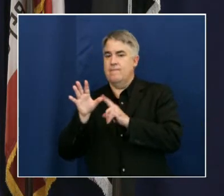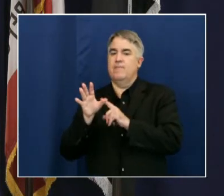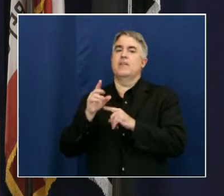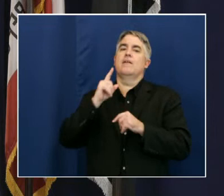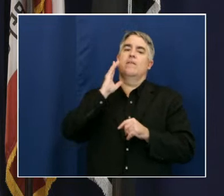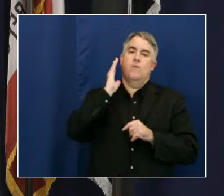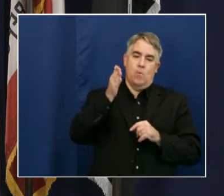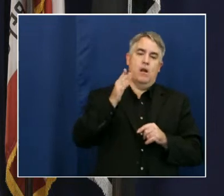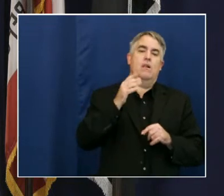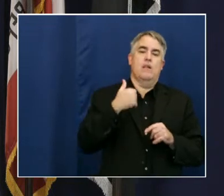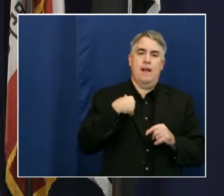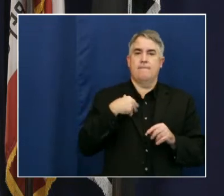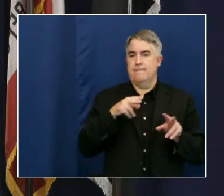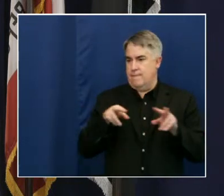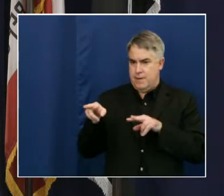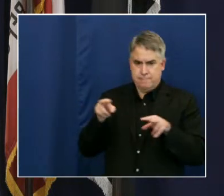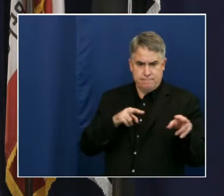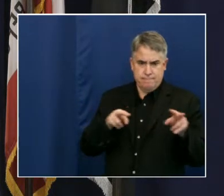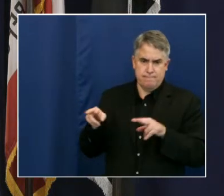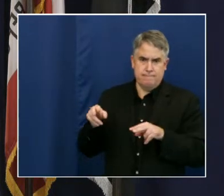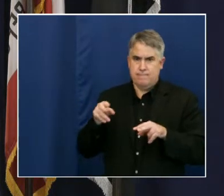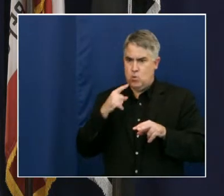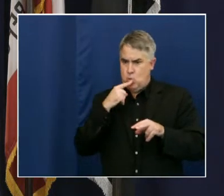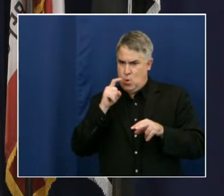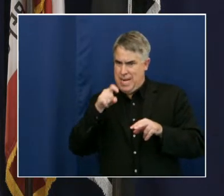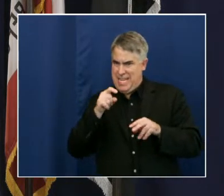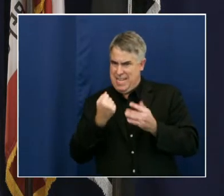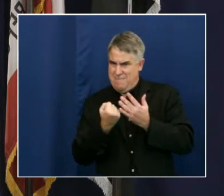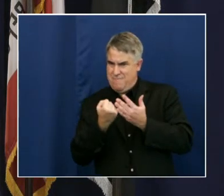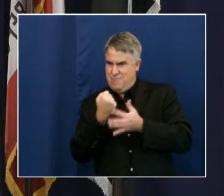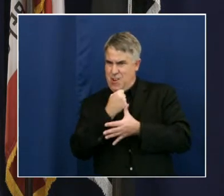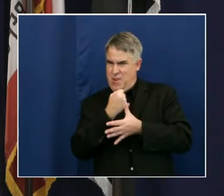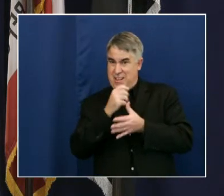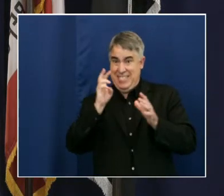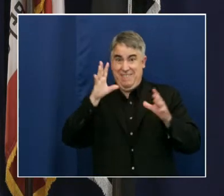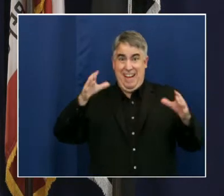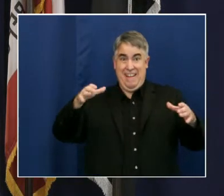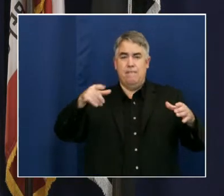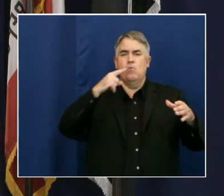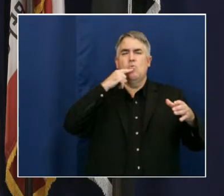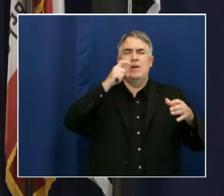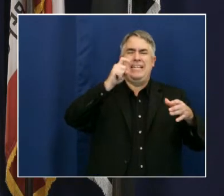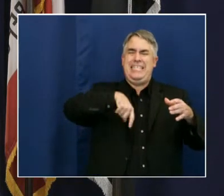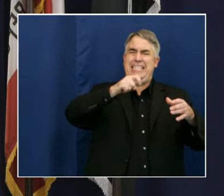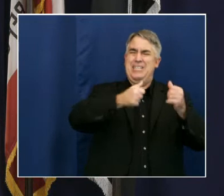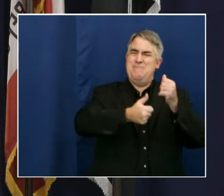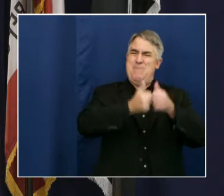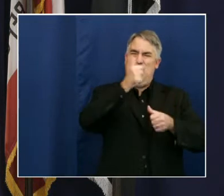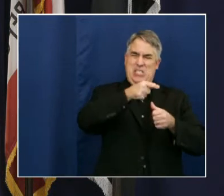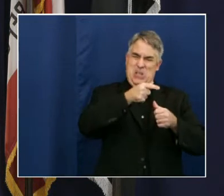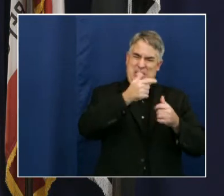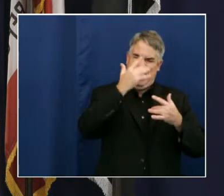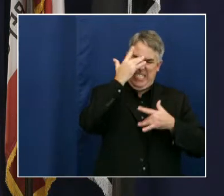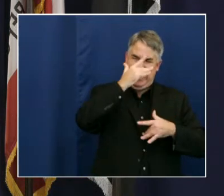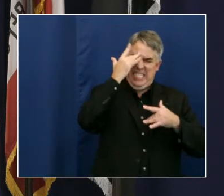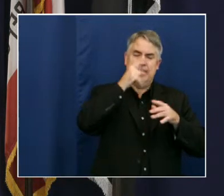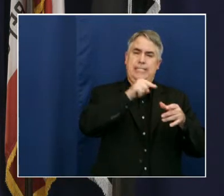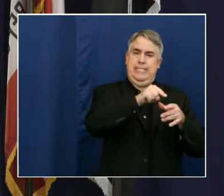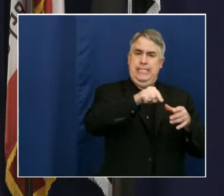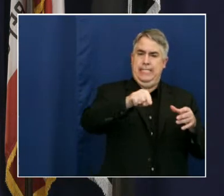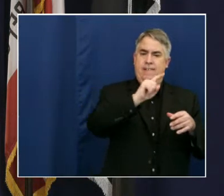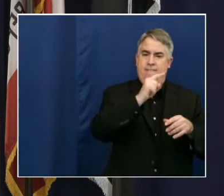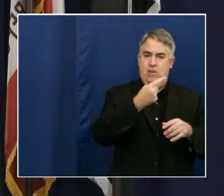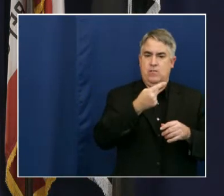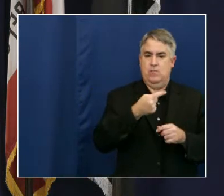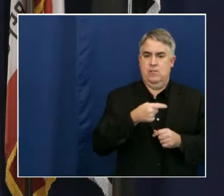and points of access for 65 years of age and older the week of the 25th. In